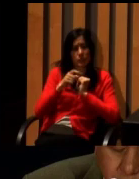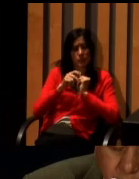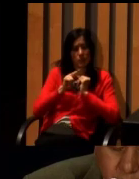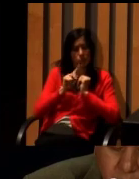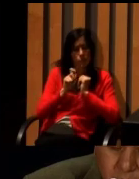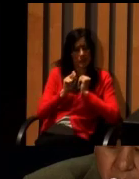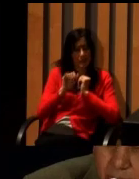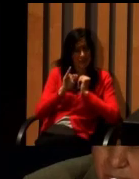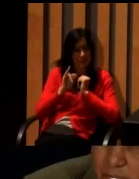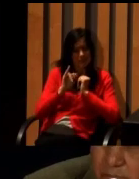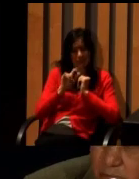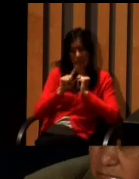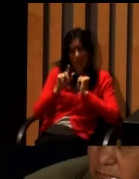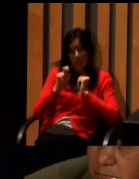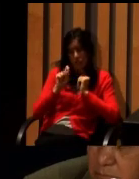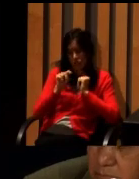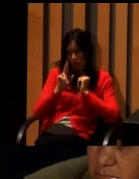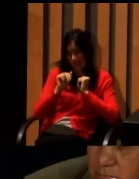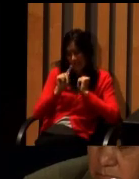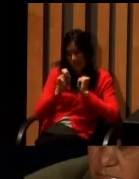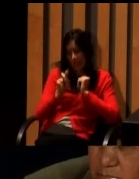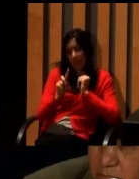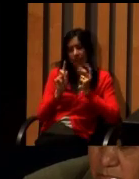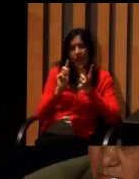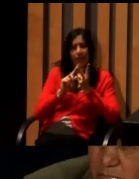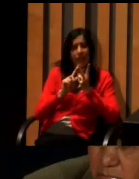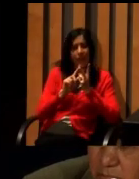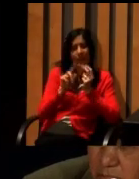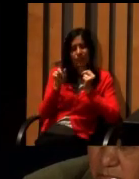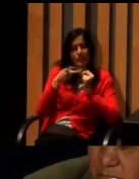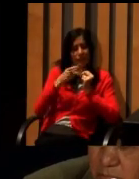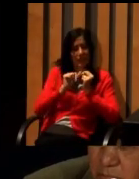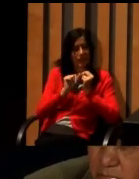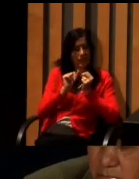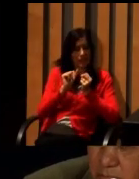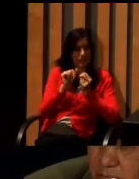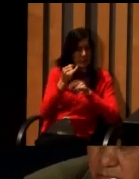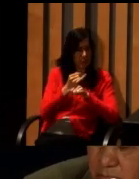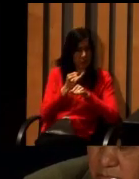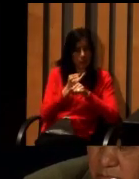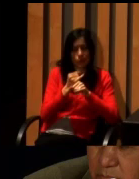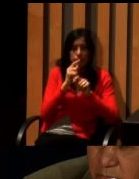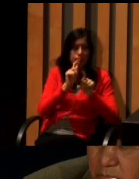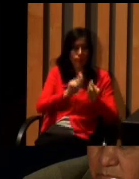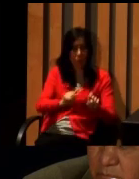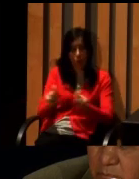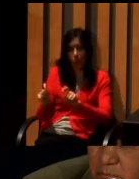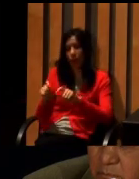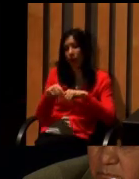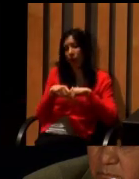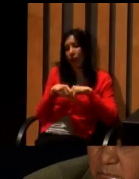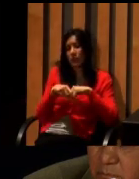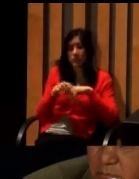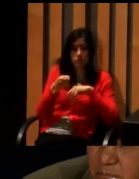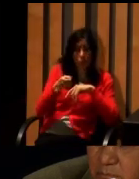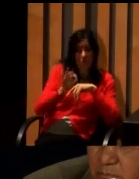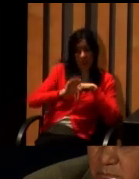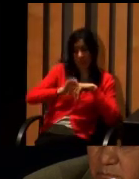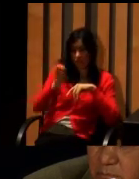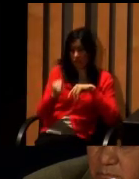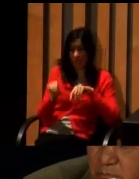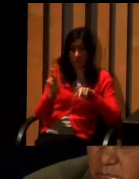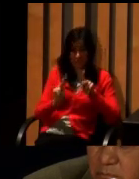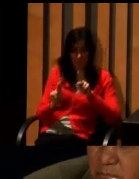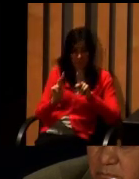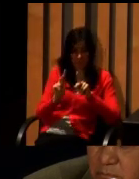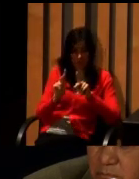Annenberg Institute at the University of Pennsylvania did a poll that said 9 out of 10 people who identified themselves as American Indians